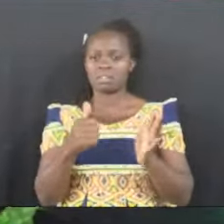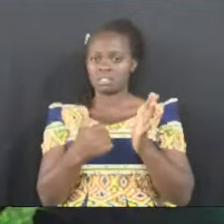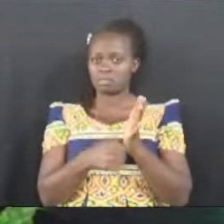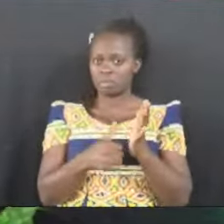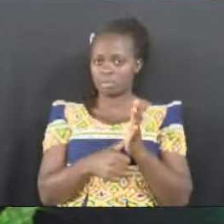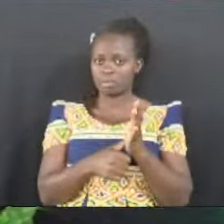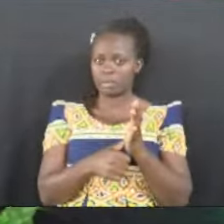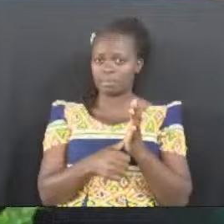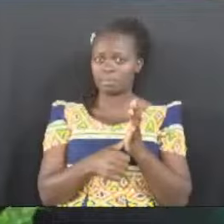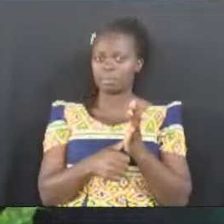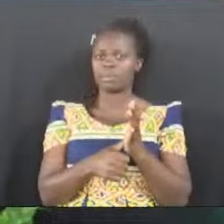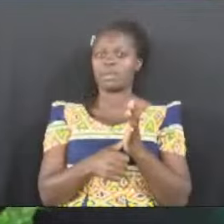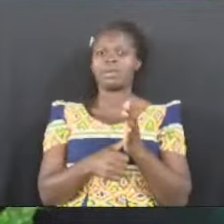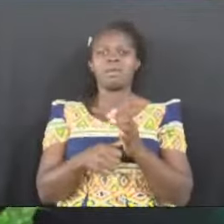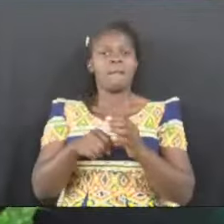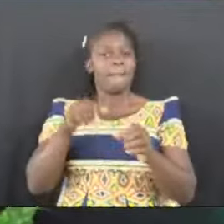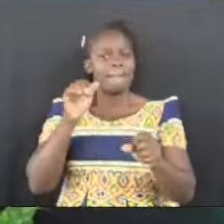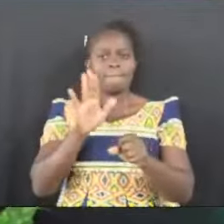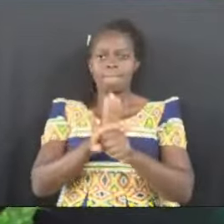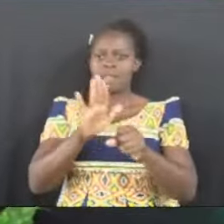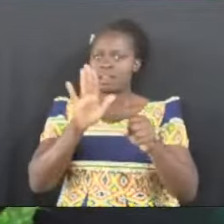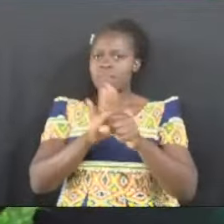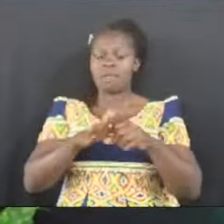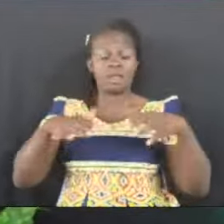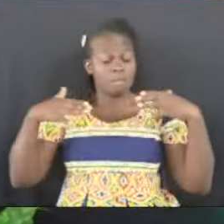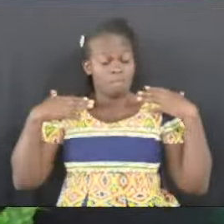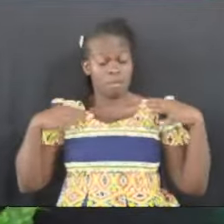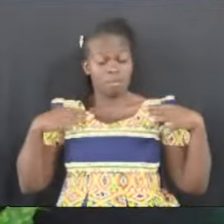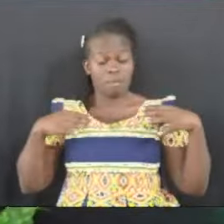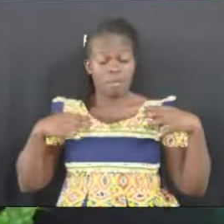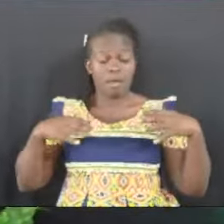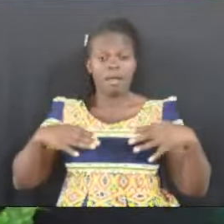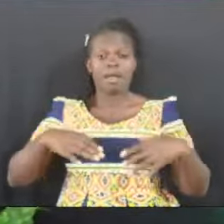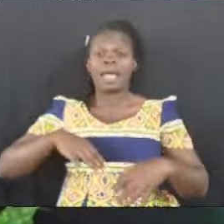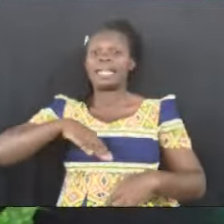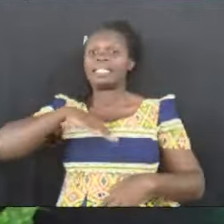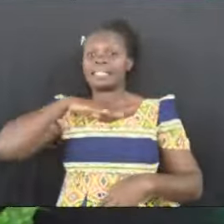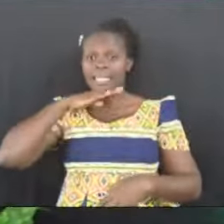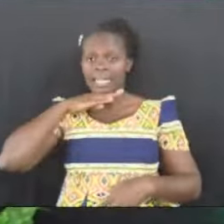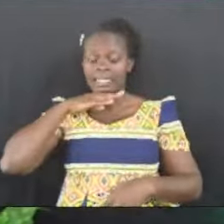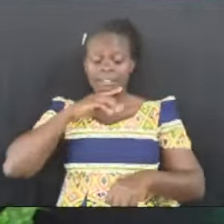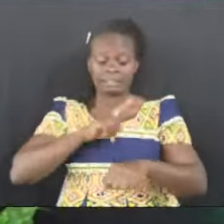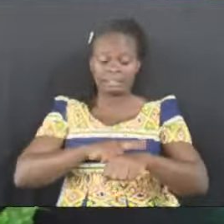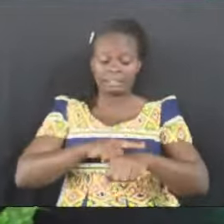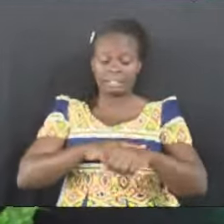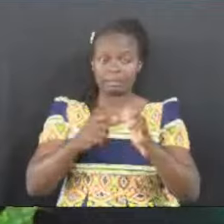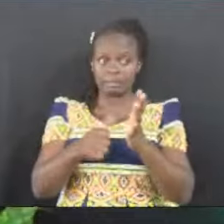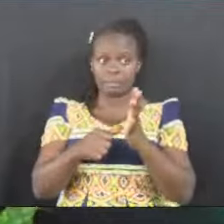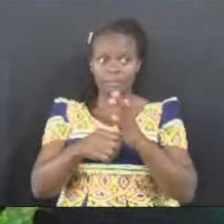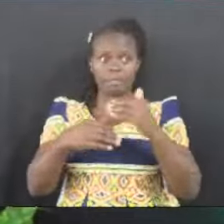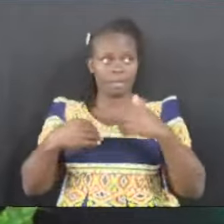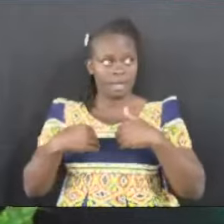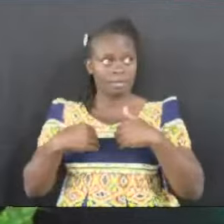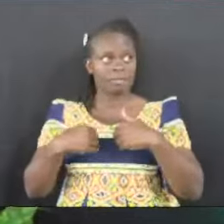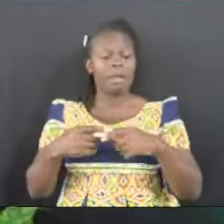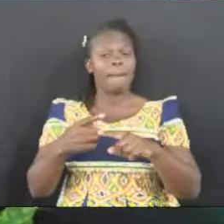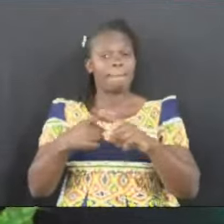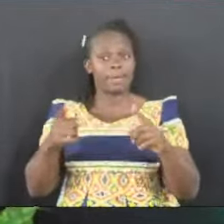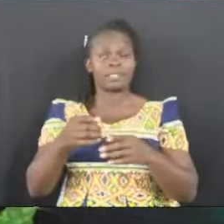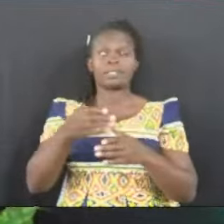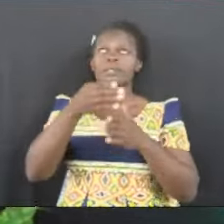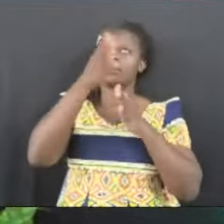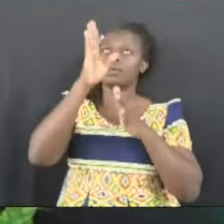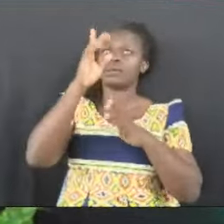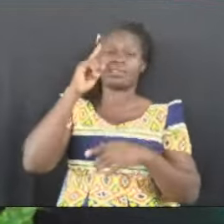Many people who have this condition do not survive it. But somehow the Lord thought that He's not done with